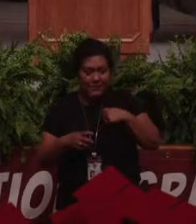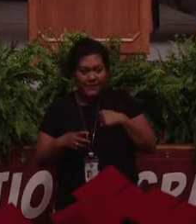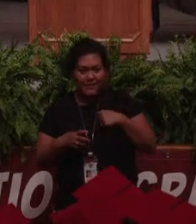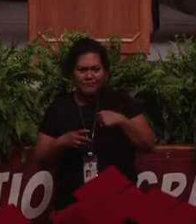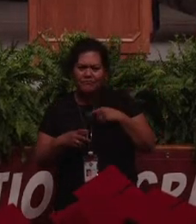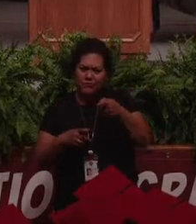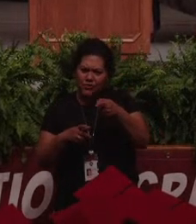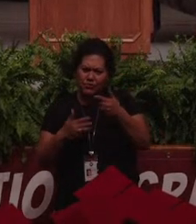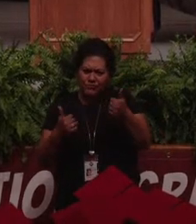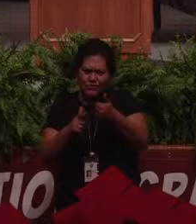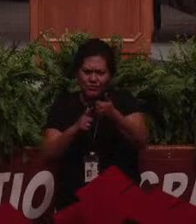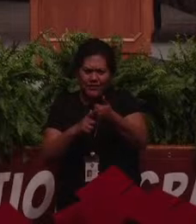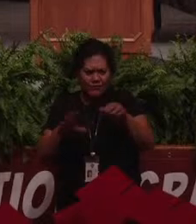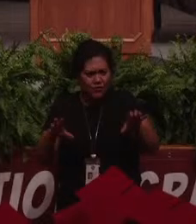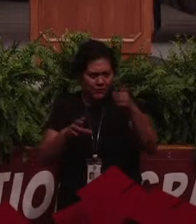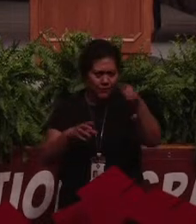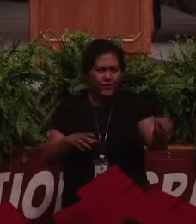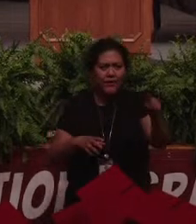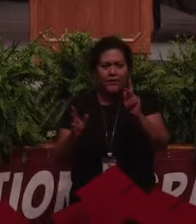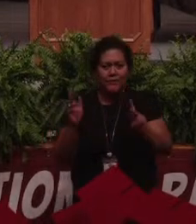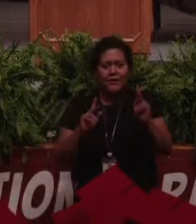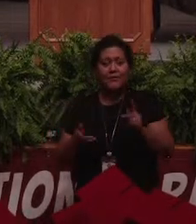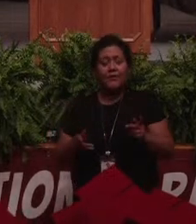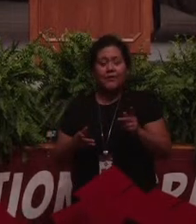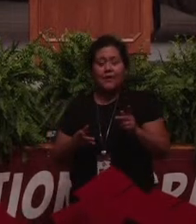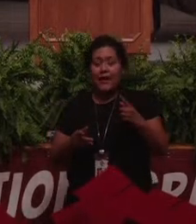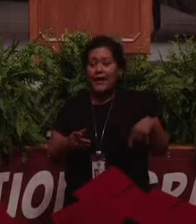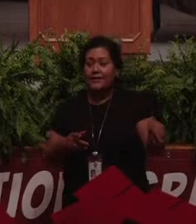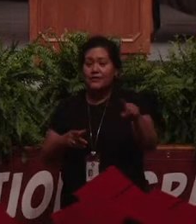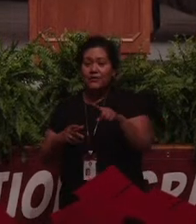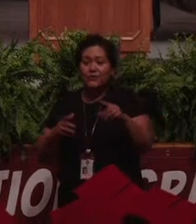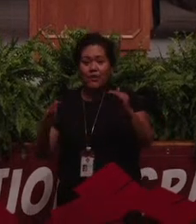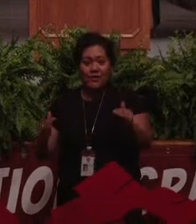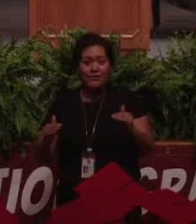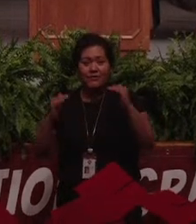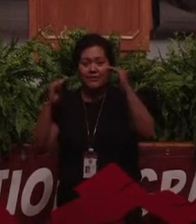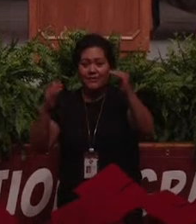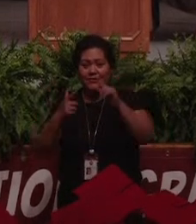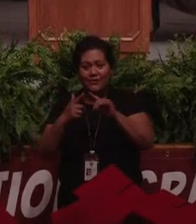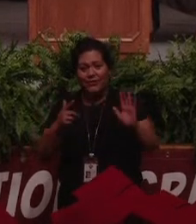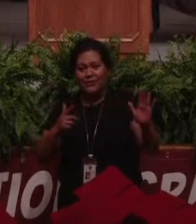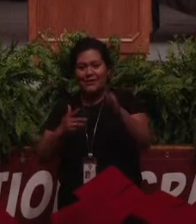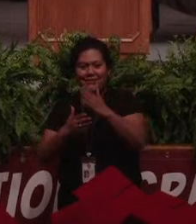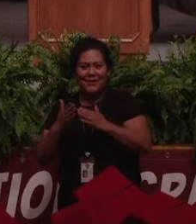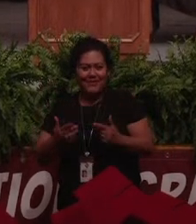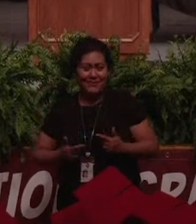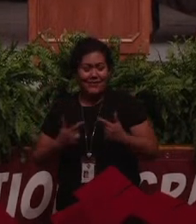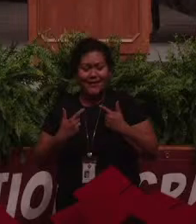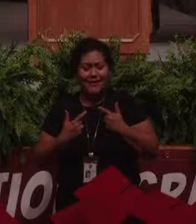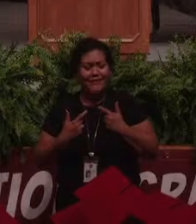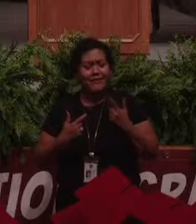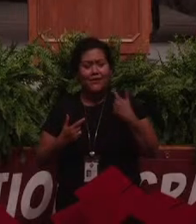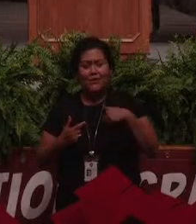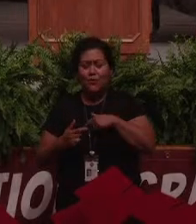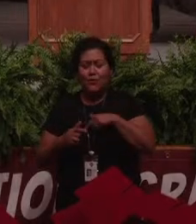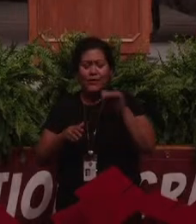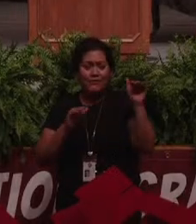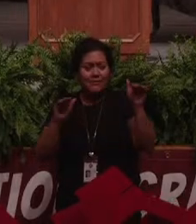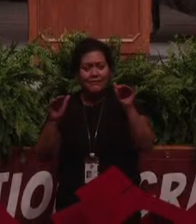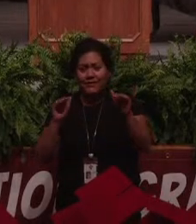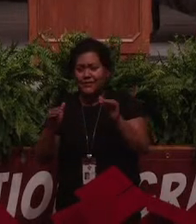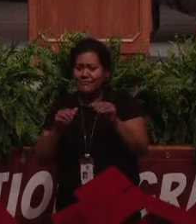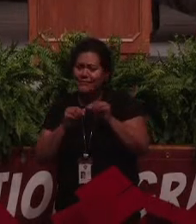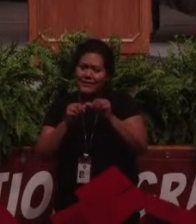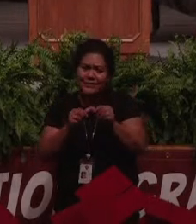As scholars and members of our Edgewood community moving to your next phase in life, we remind you to continue